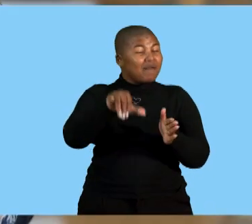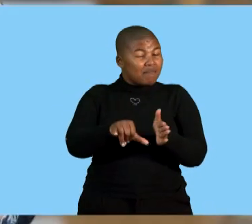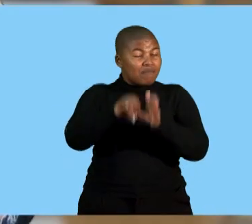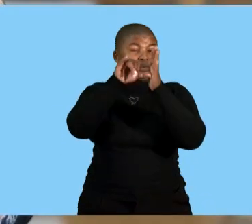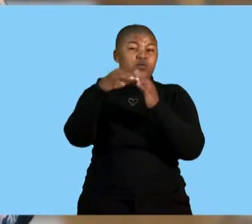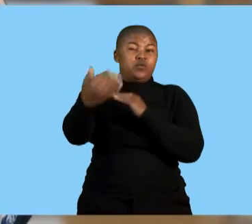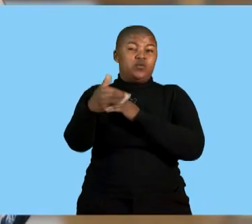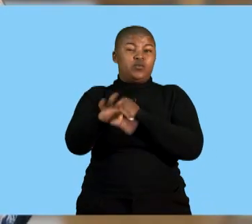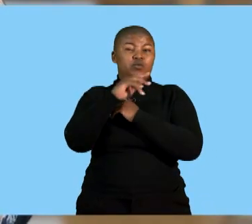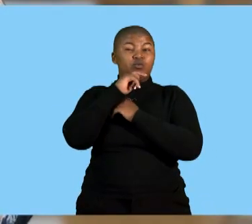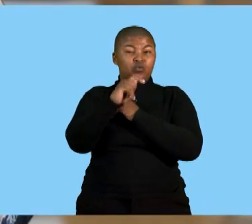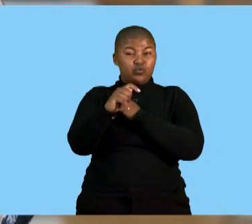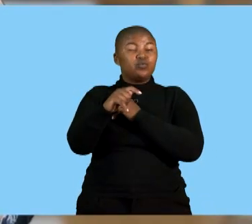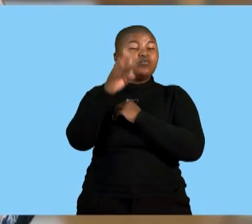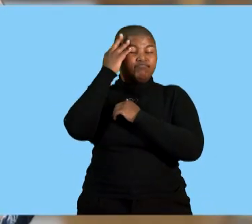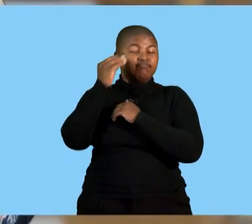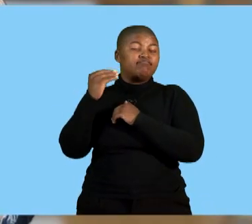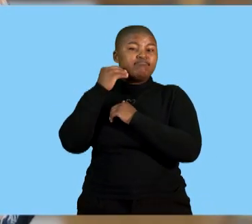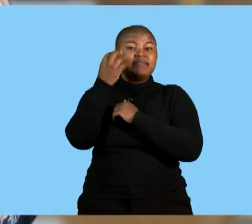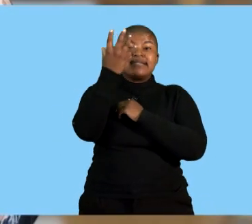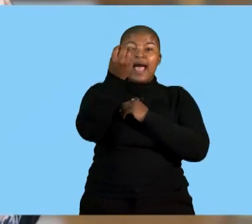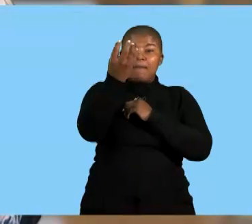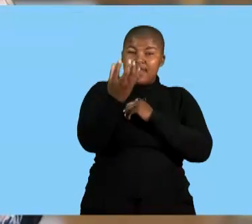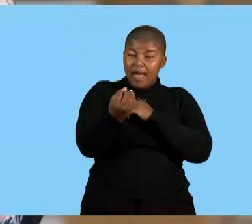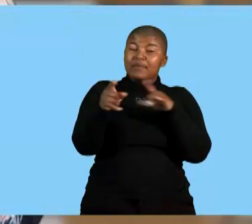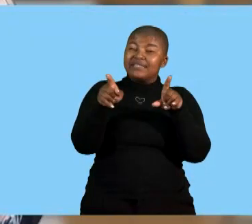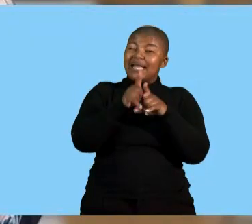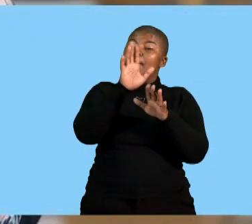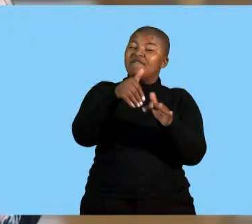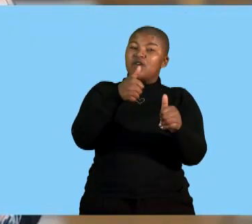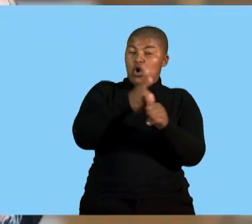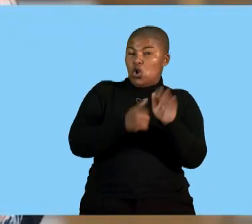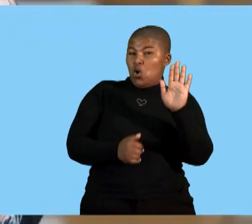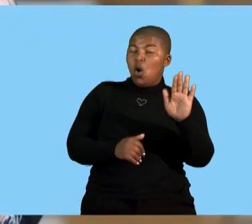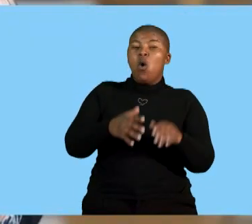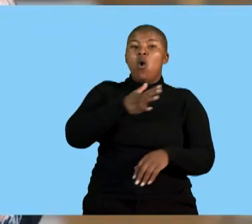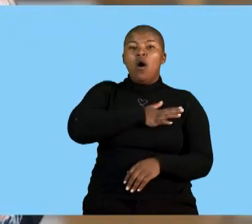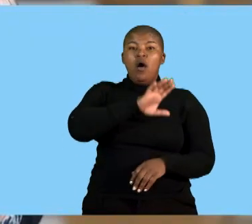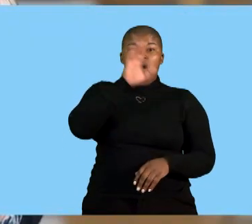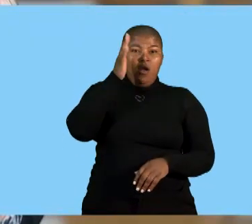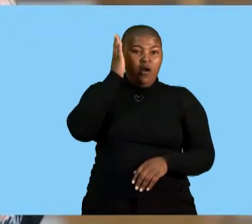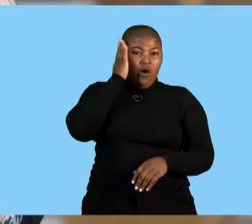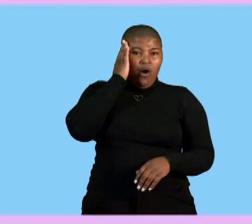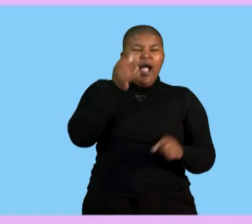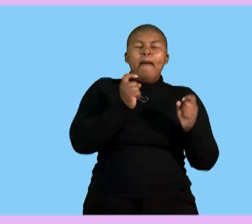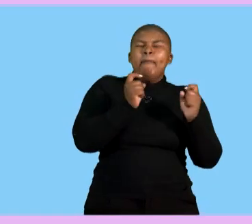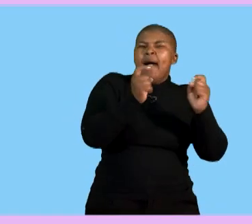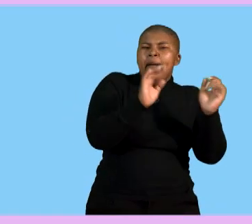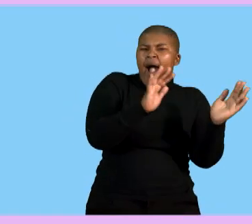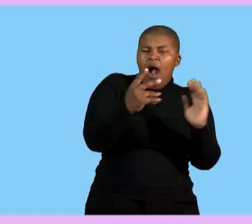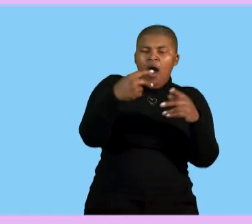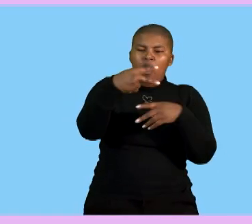your units when you answer a question like this. They asked the question, speed in